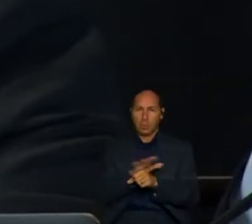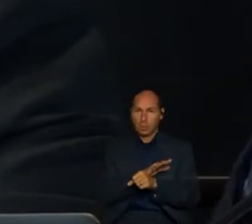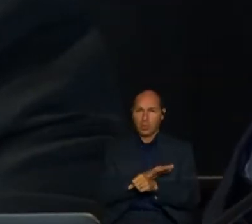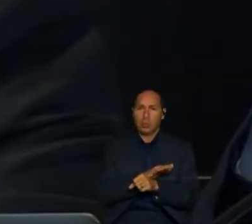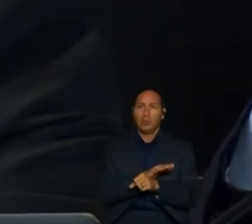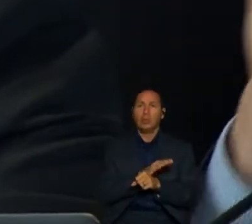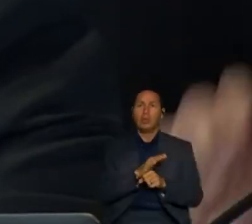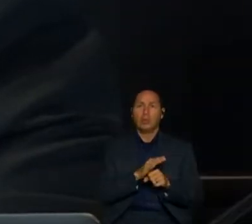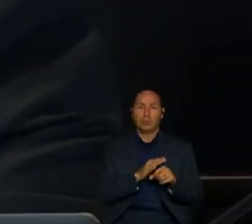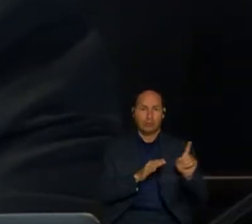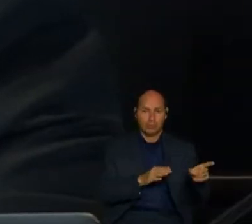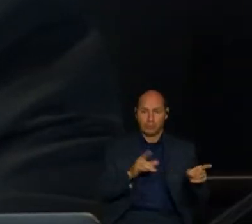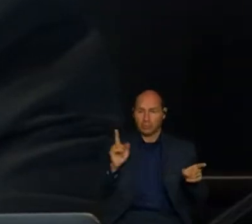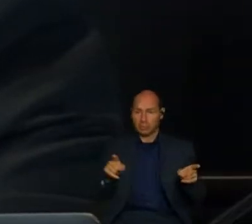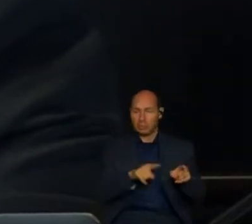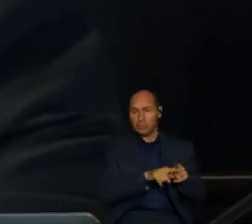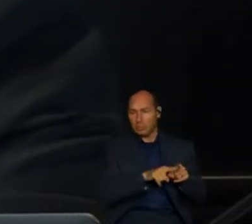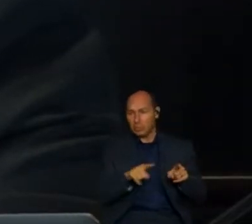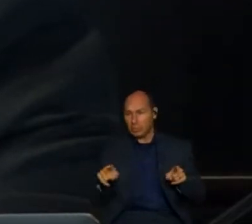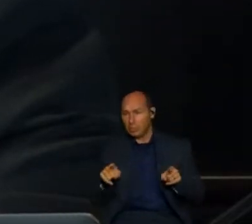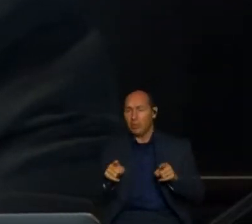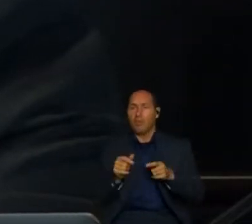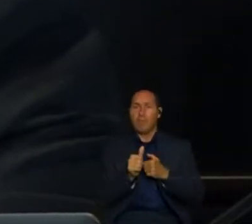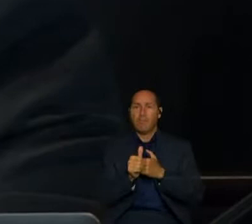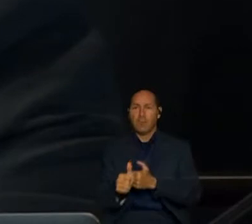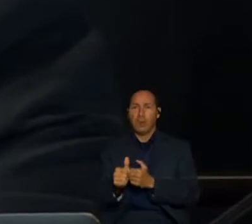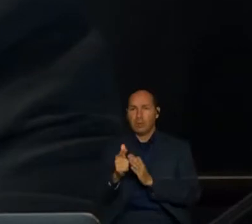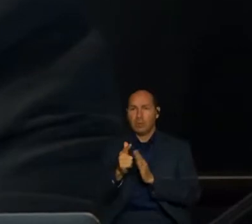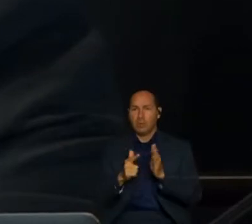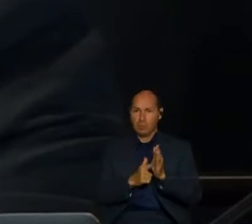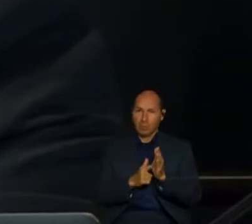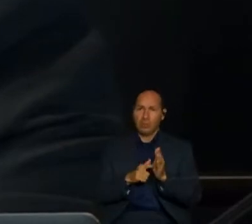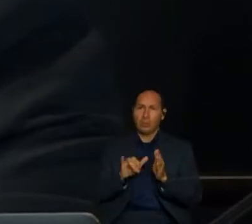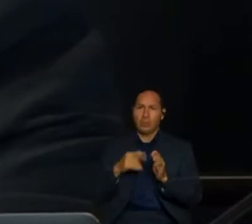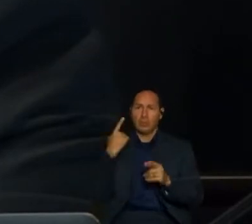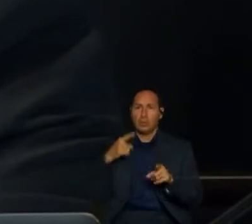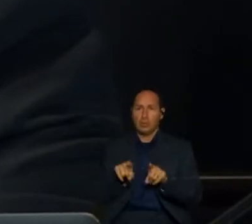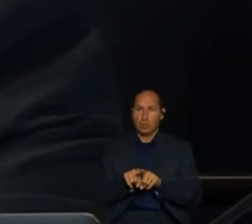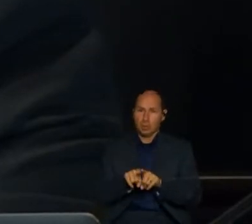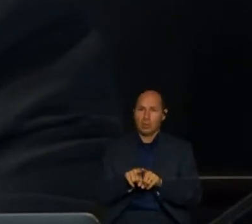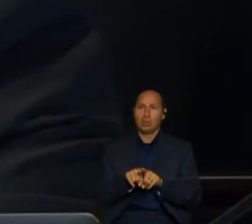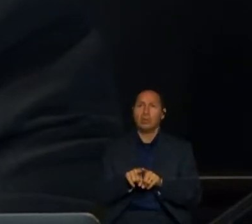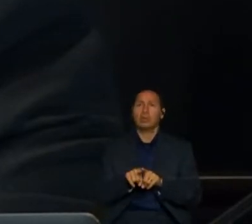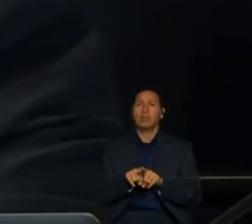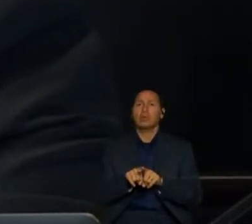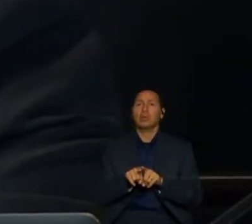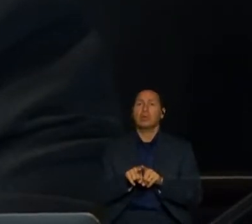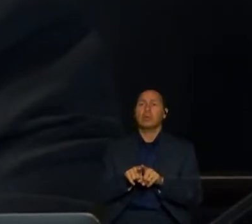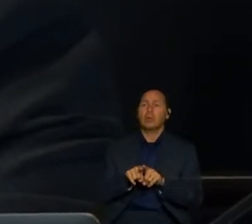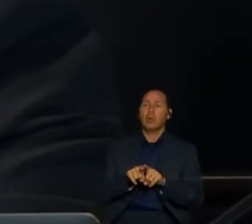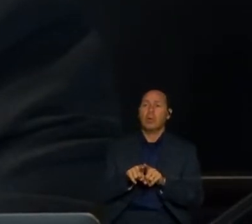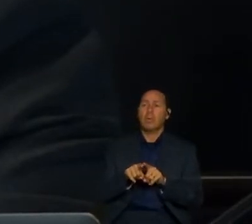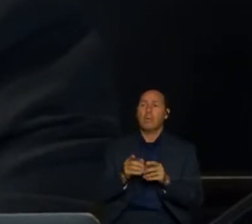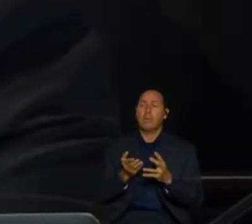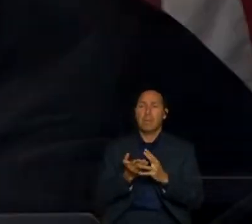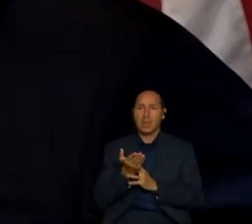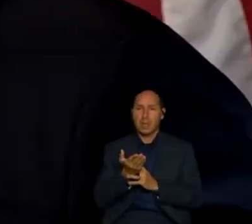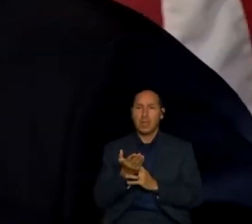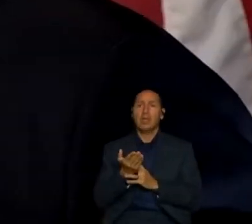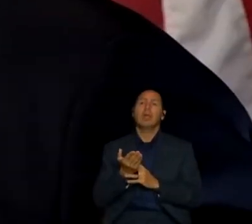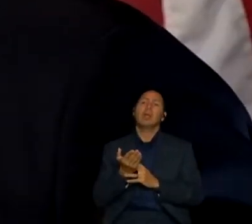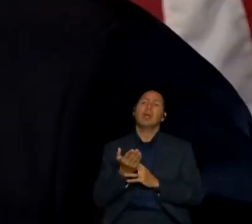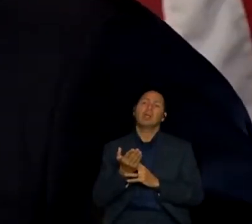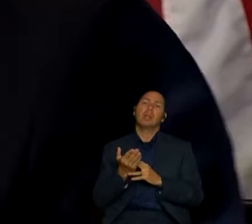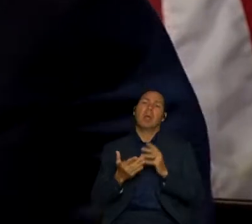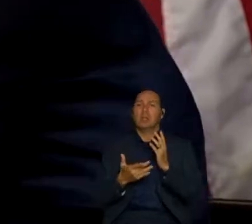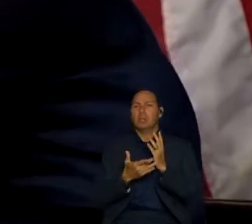meetings in accordance with its bylaws, with such consent to include consent by electronic transmission. Thank you, Antonio. Do